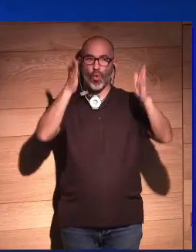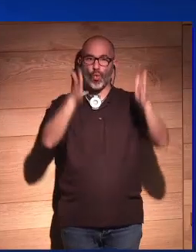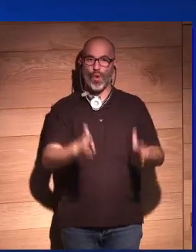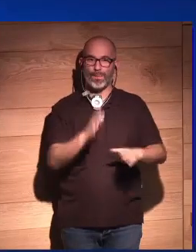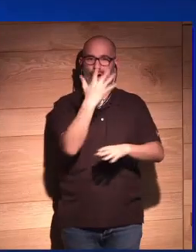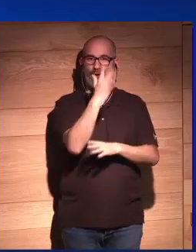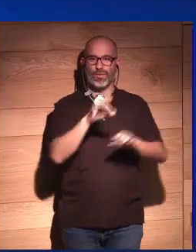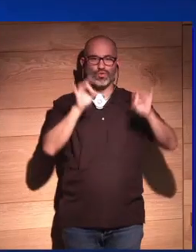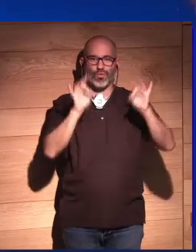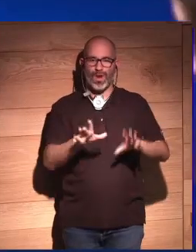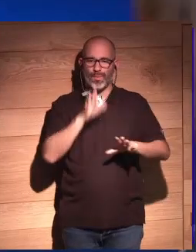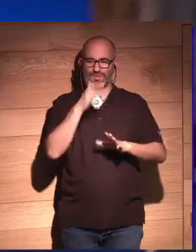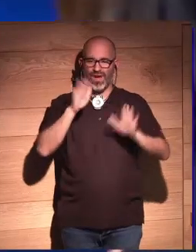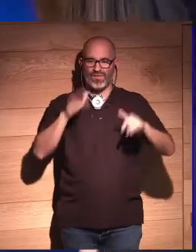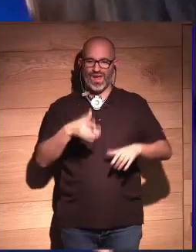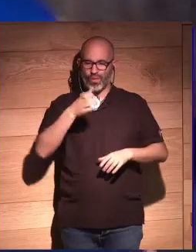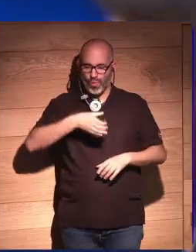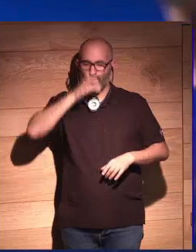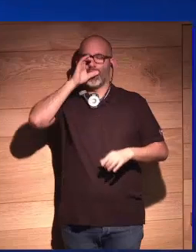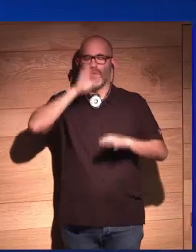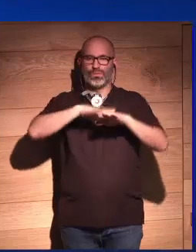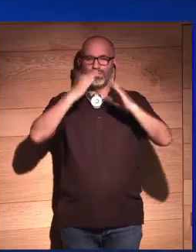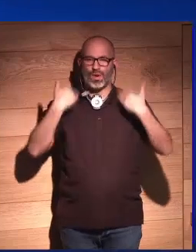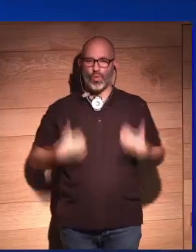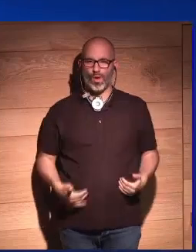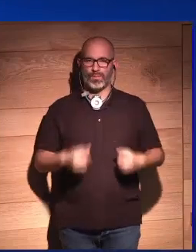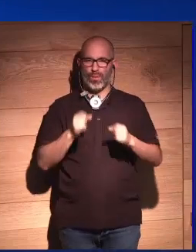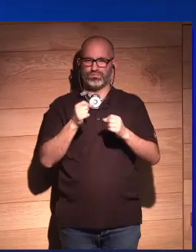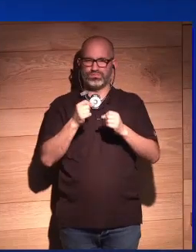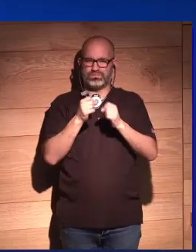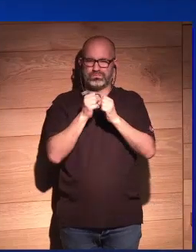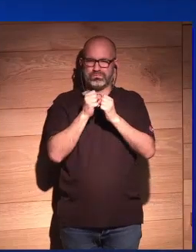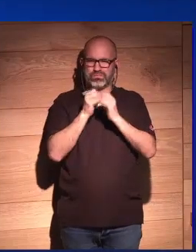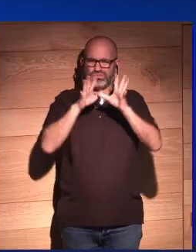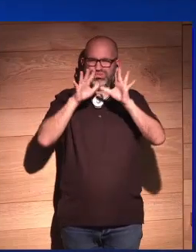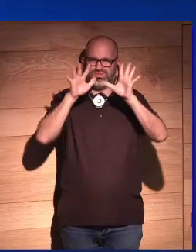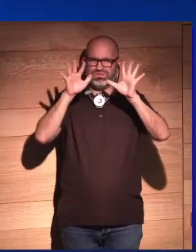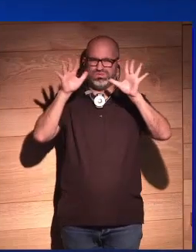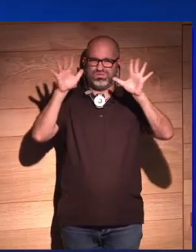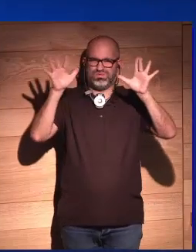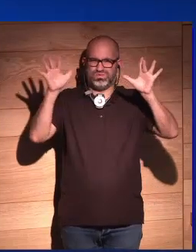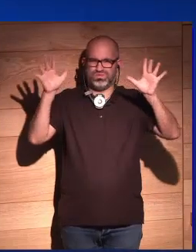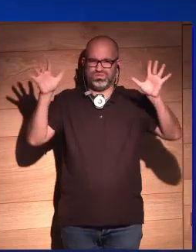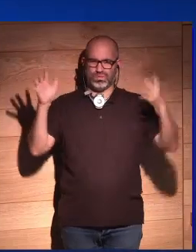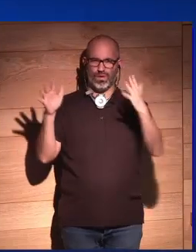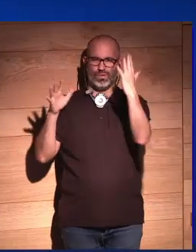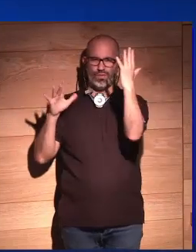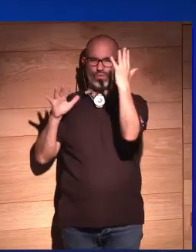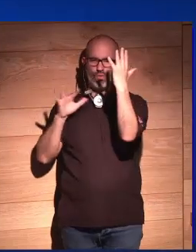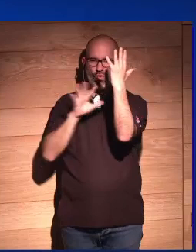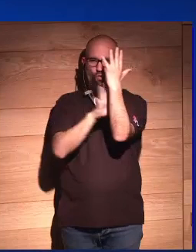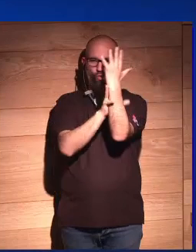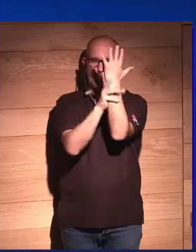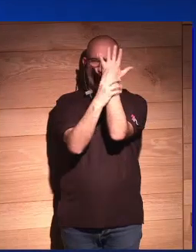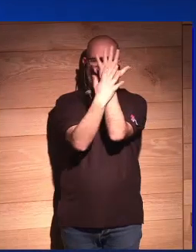your body's shattered and you're into pieces inside of the tree that is pieces. It's remarkable, that event. I'll never forget